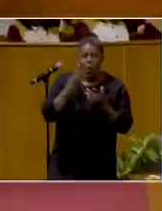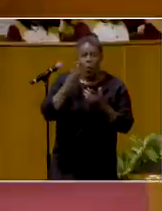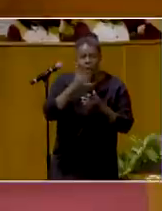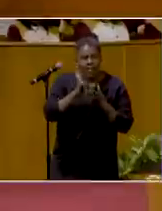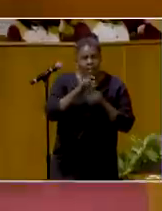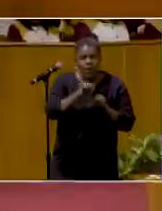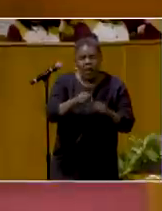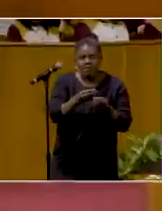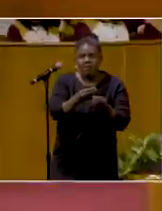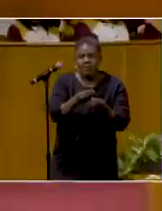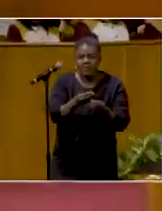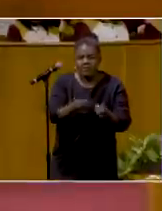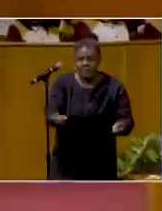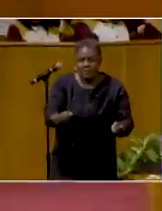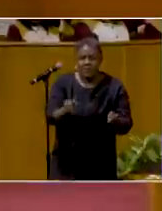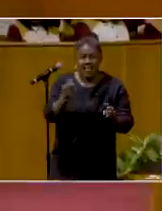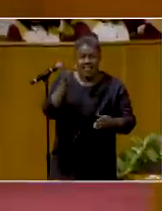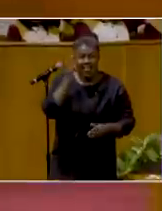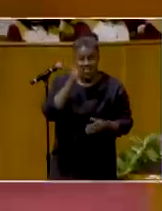evil that has been done.